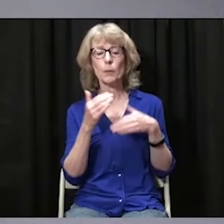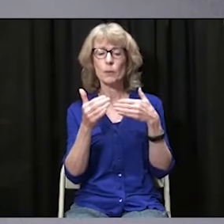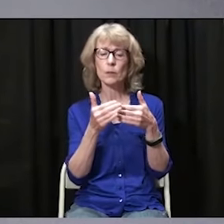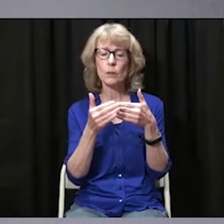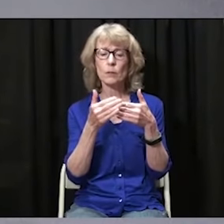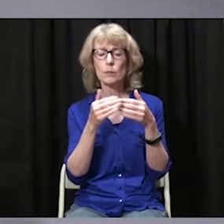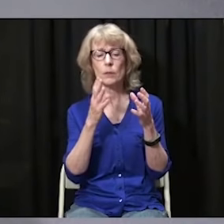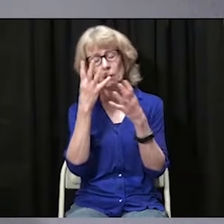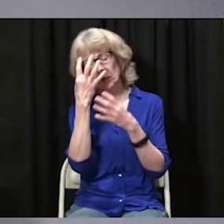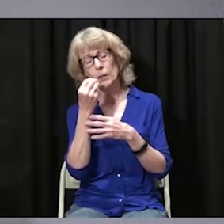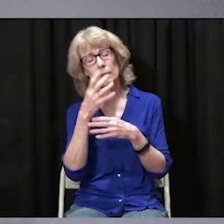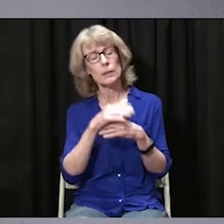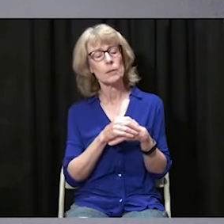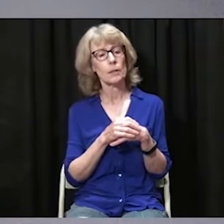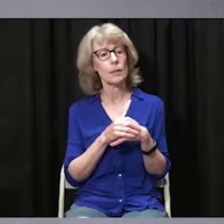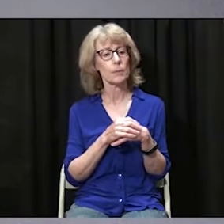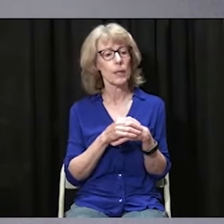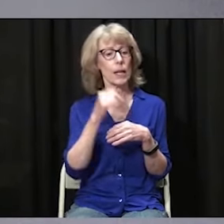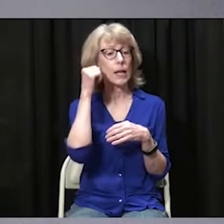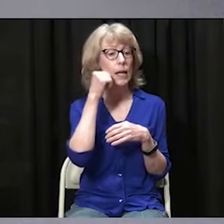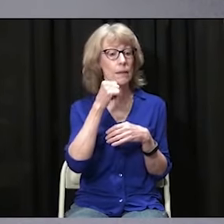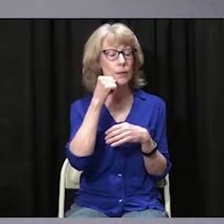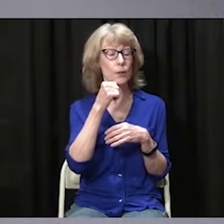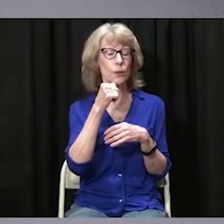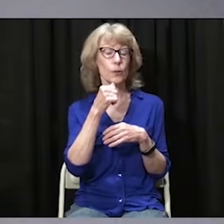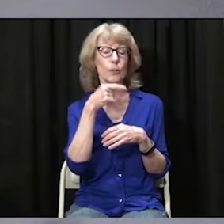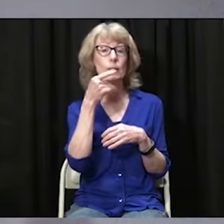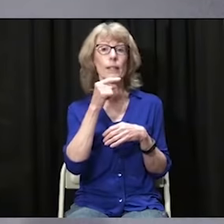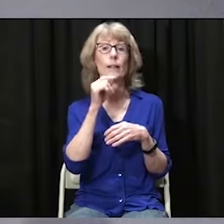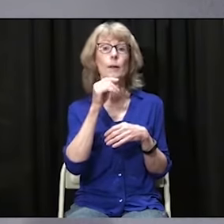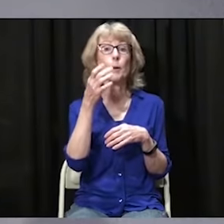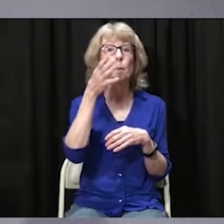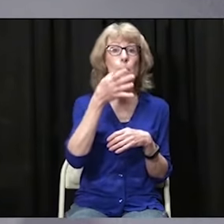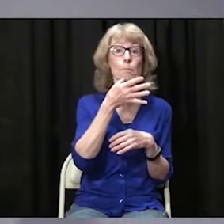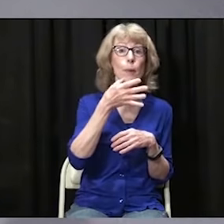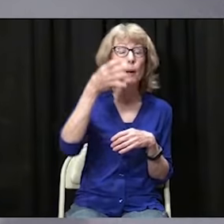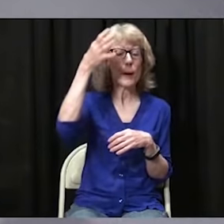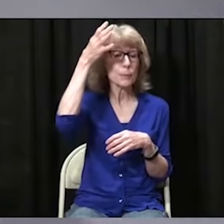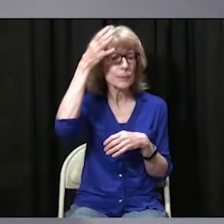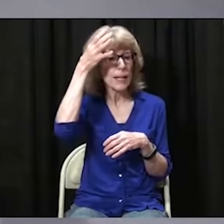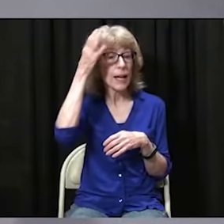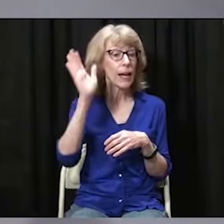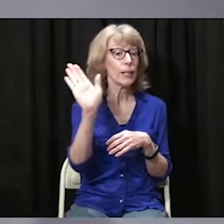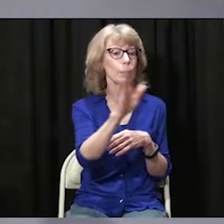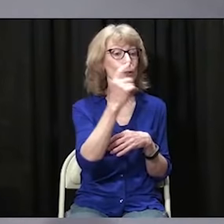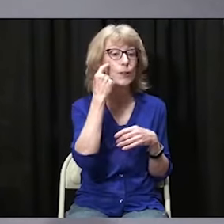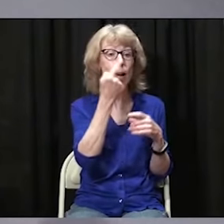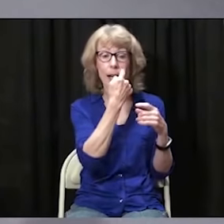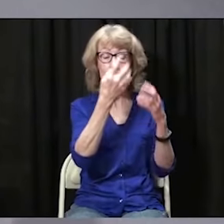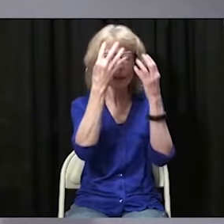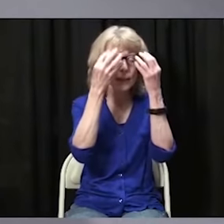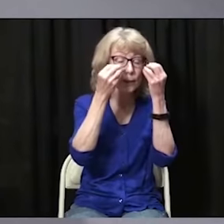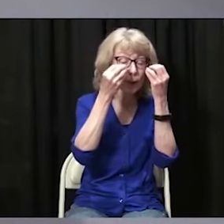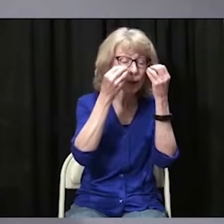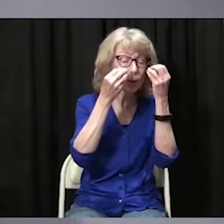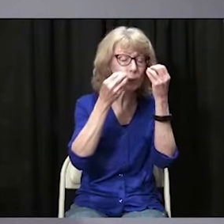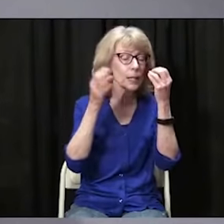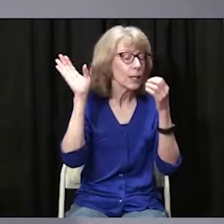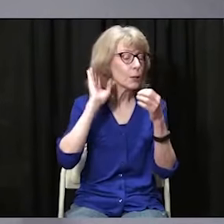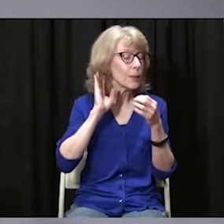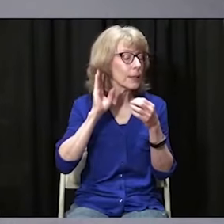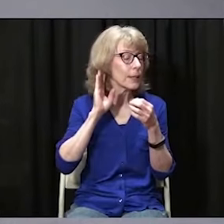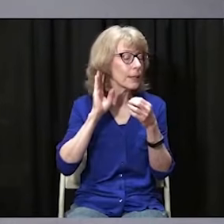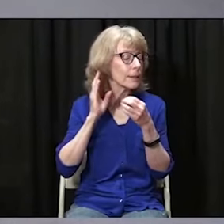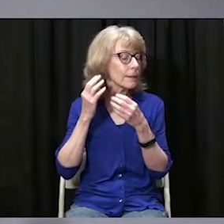eyes. We're like, all right. So we close our eyes, and we hear all this rustling as they unzip their bags, and we hear them setting